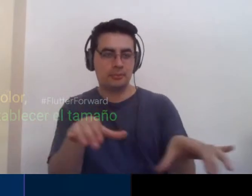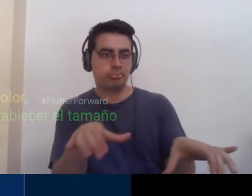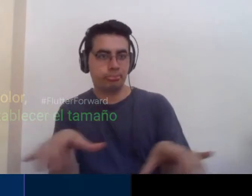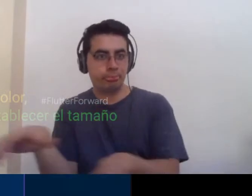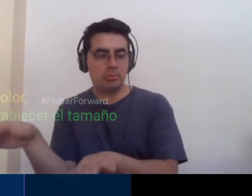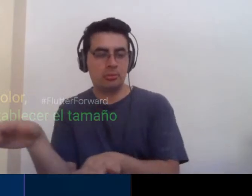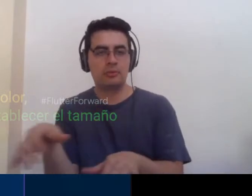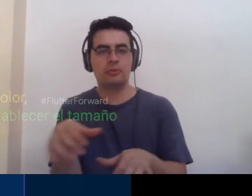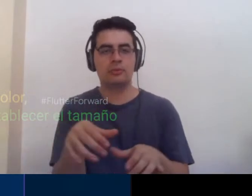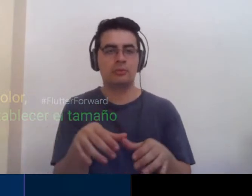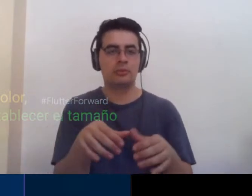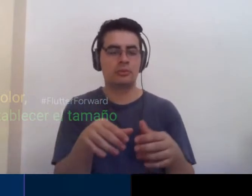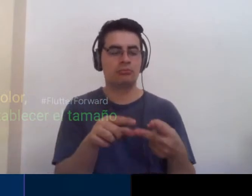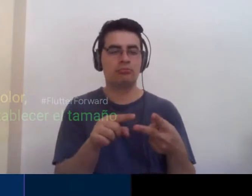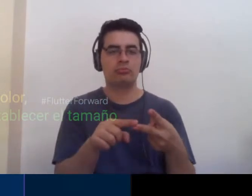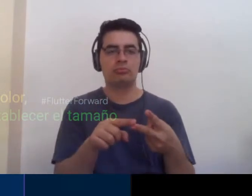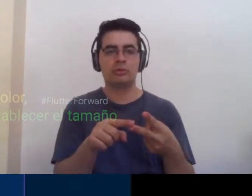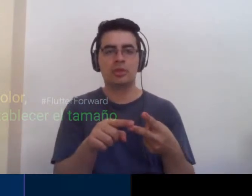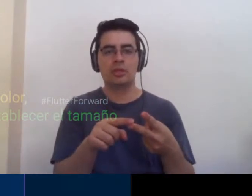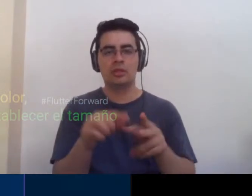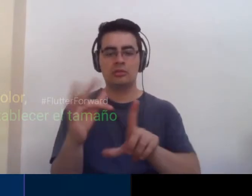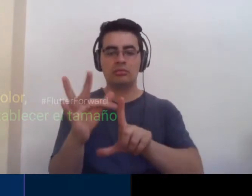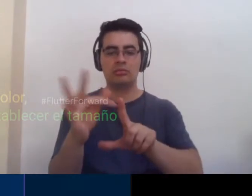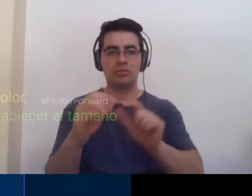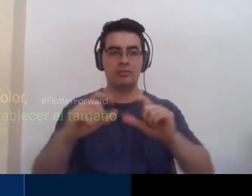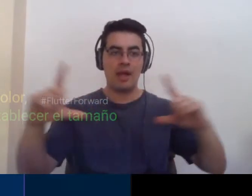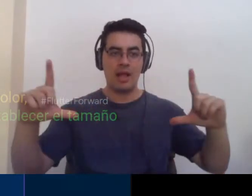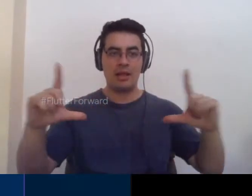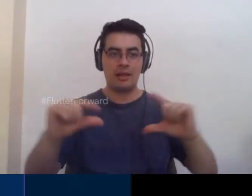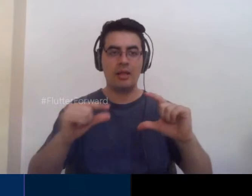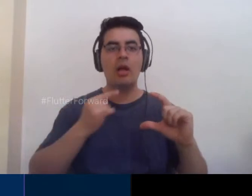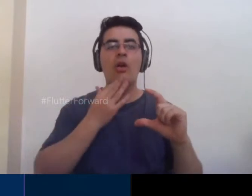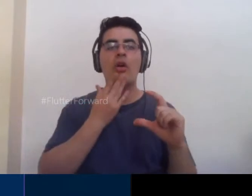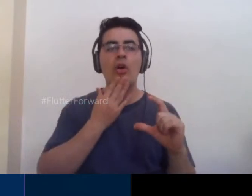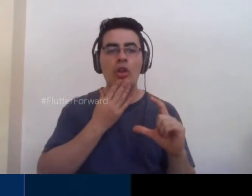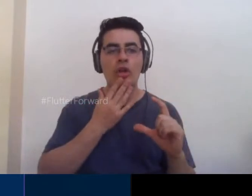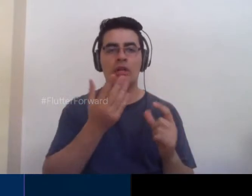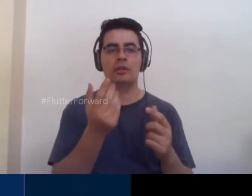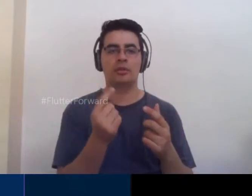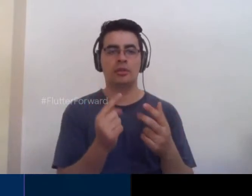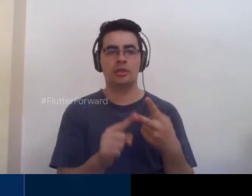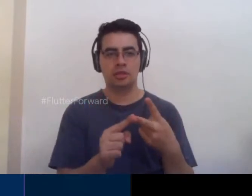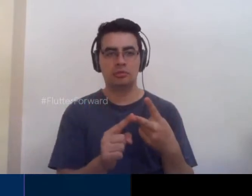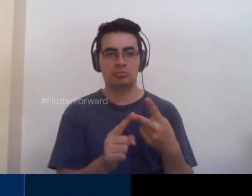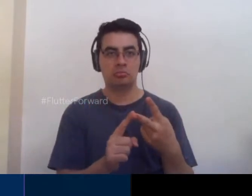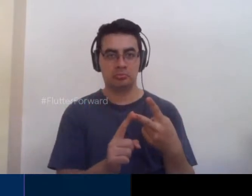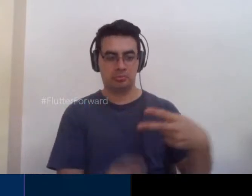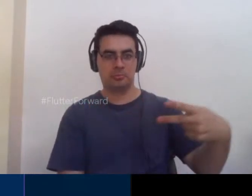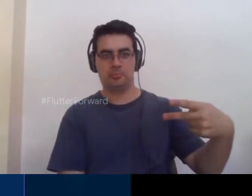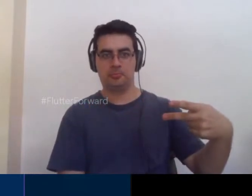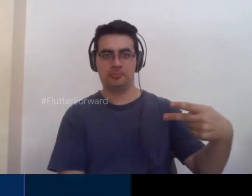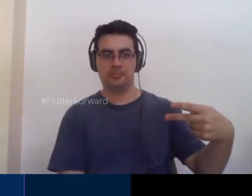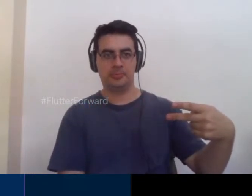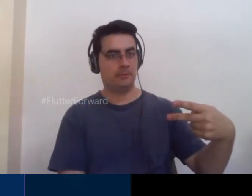and font size and color to set the size and color using two variables.